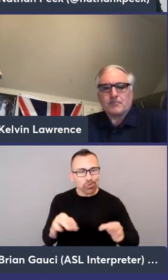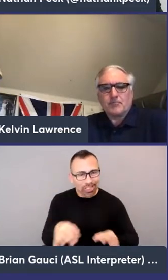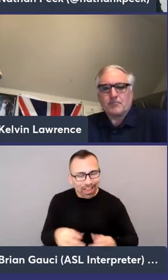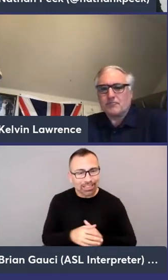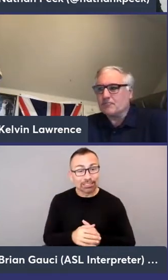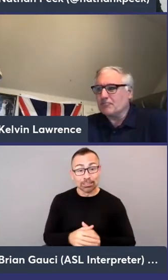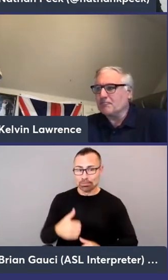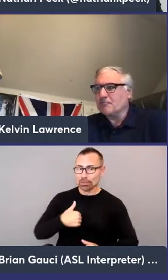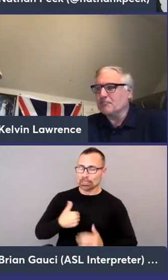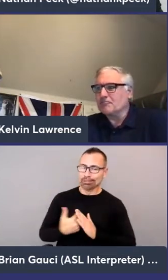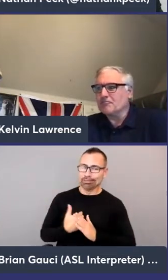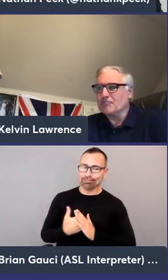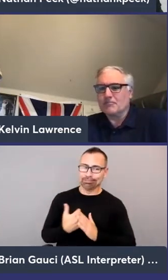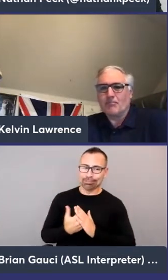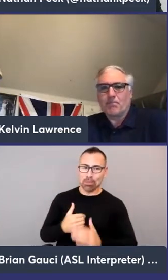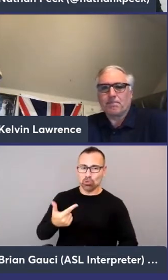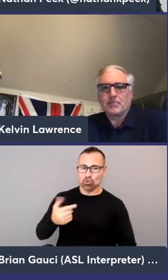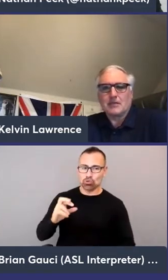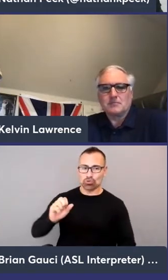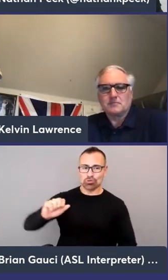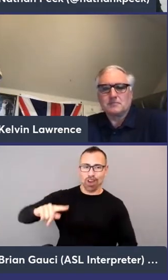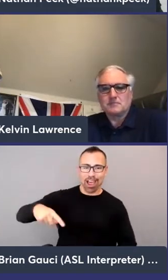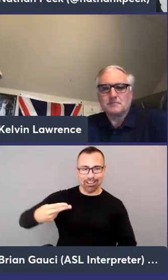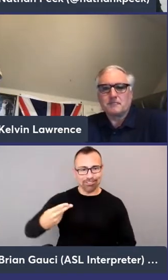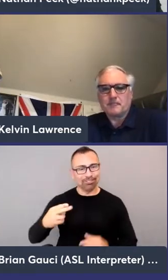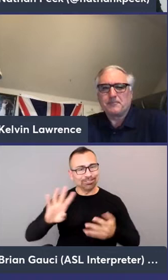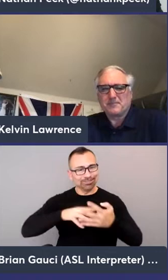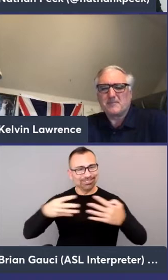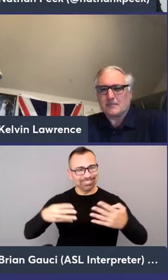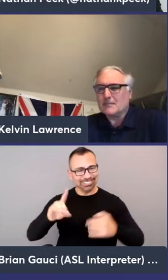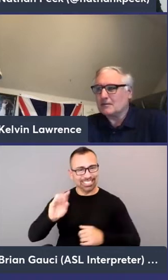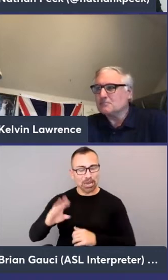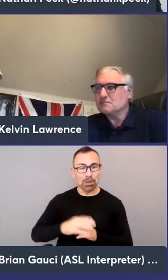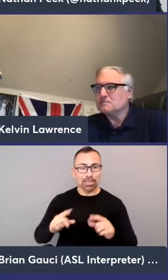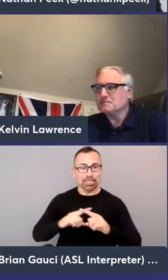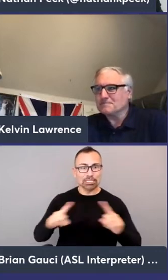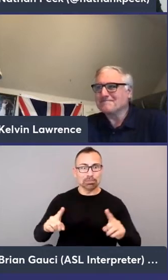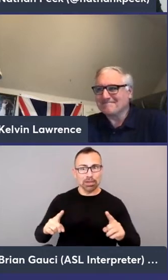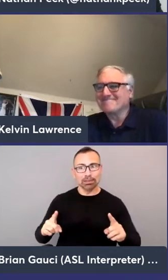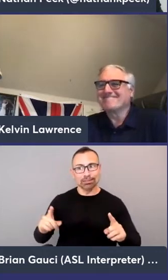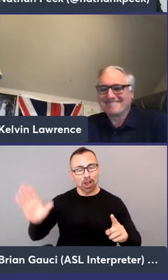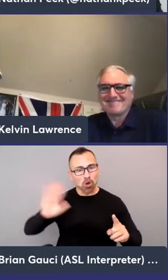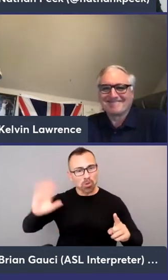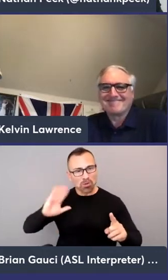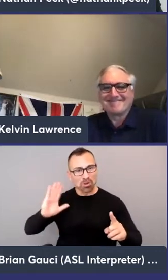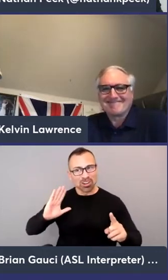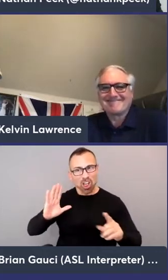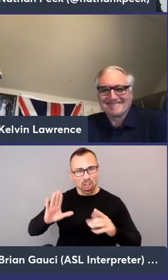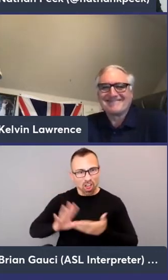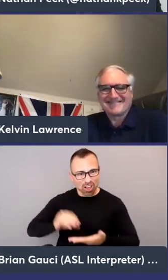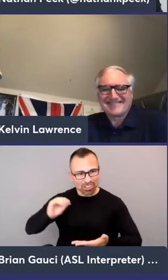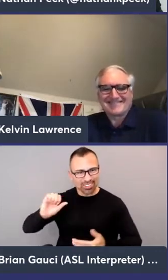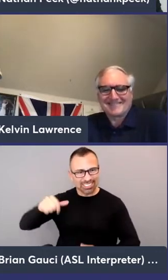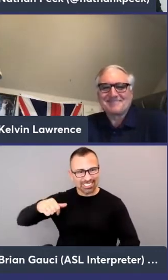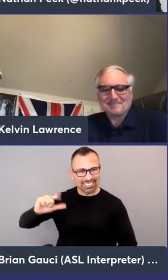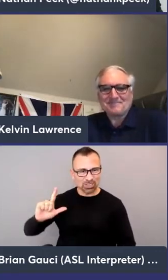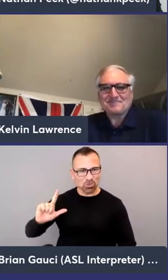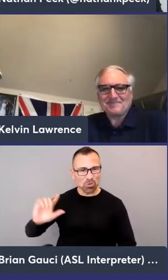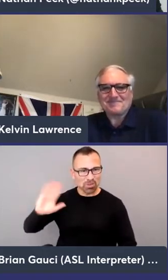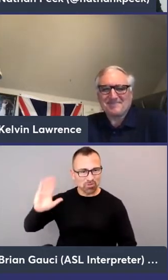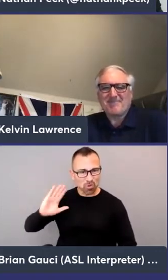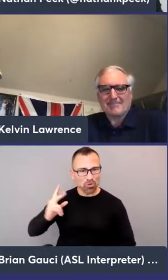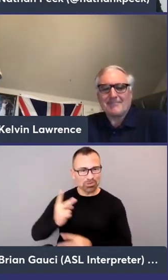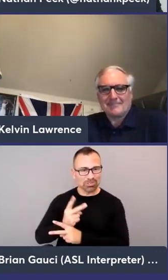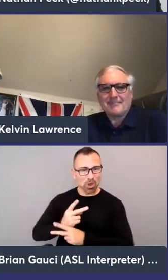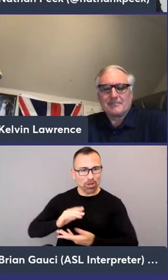I'm kind of harkening back to when I learned SQL back in undergrad and just struggling with the sorts of queries that you'd have to write for relatively